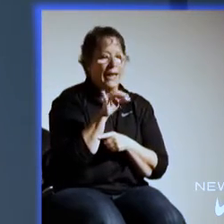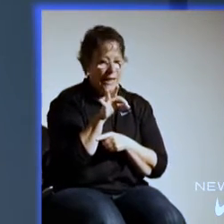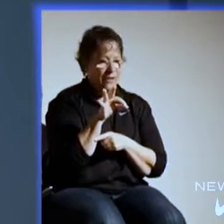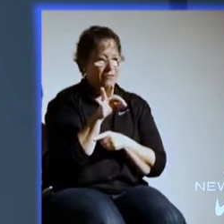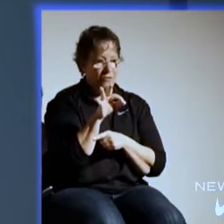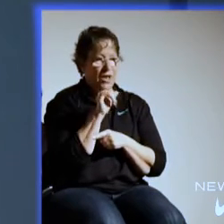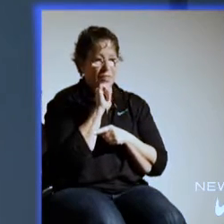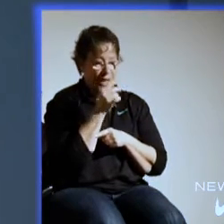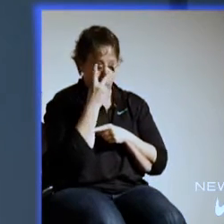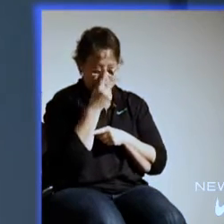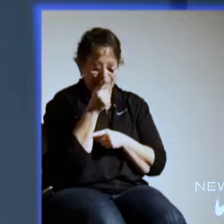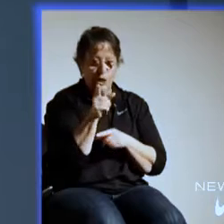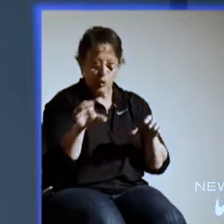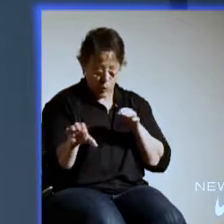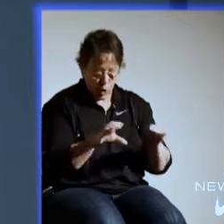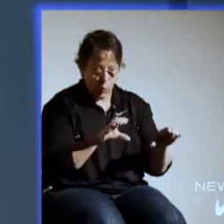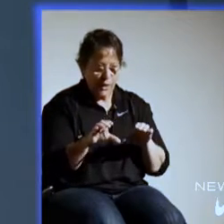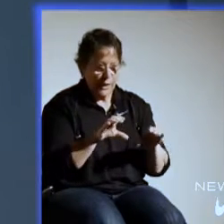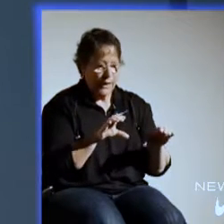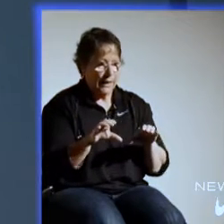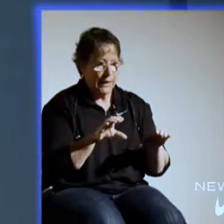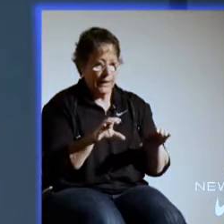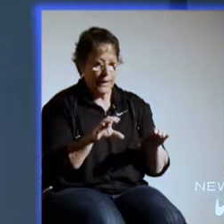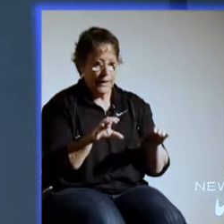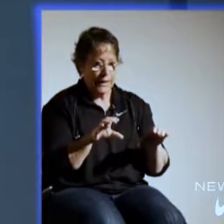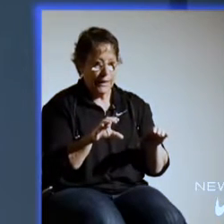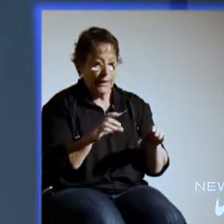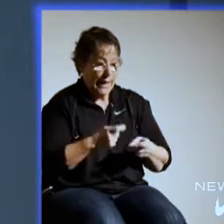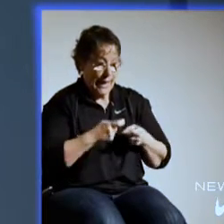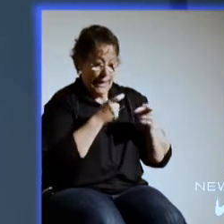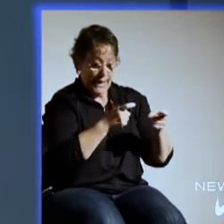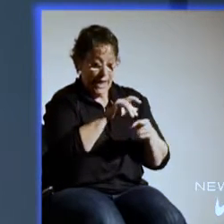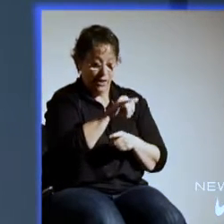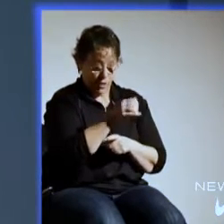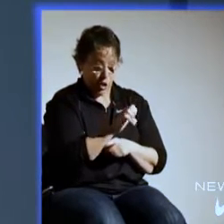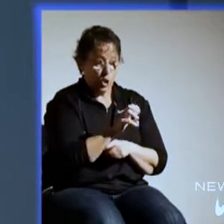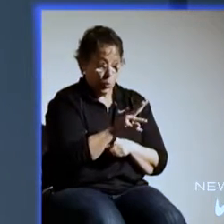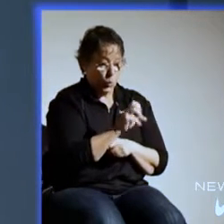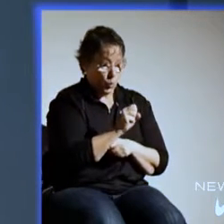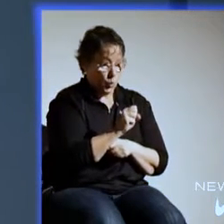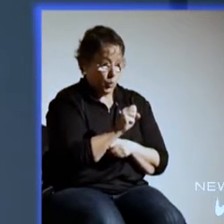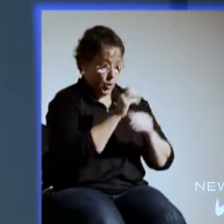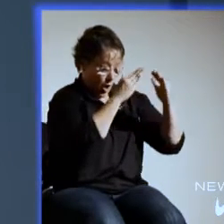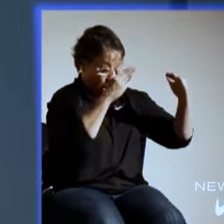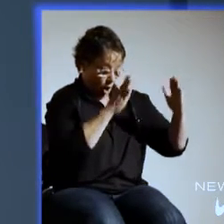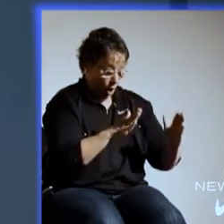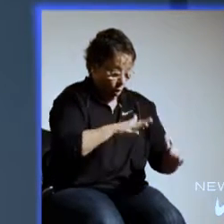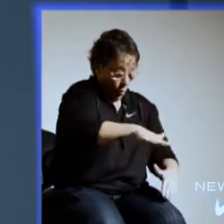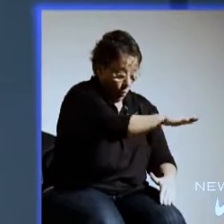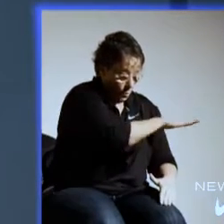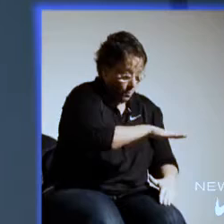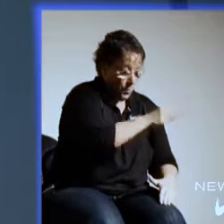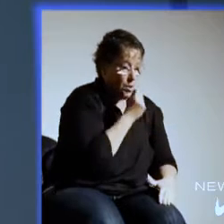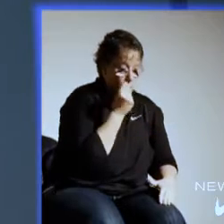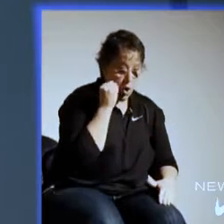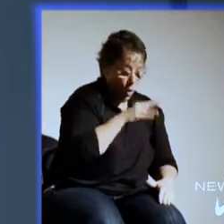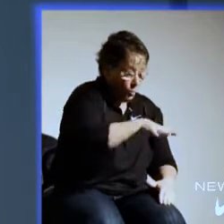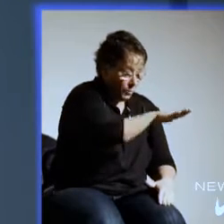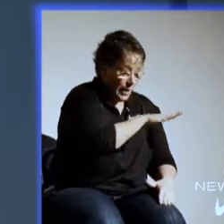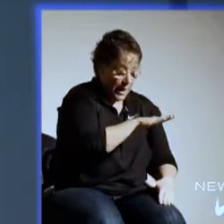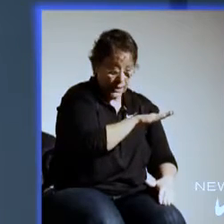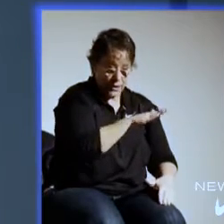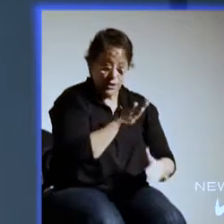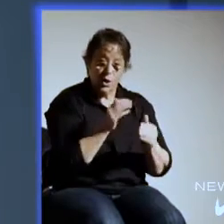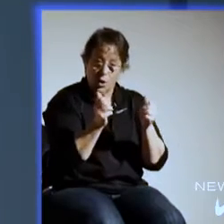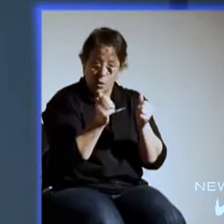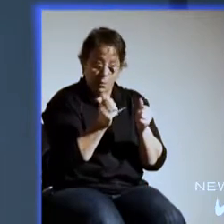it? And he gave the Jews a homeland through Moses. There are people who are wandering around